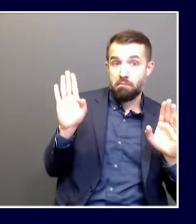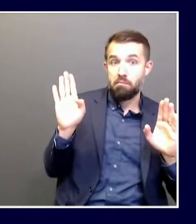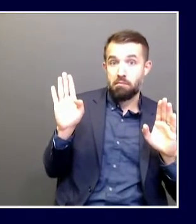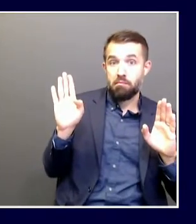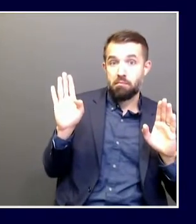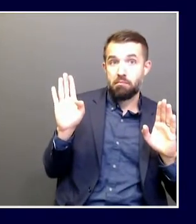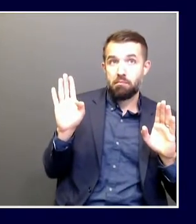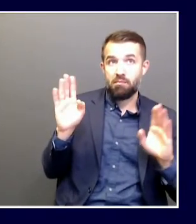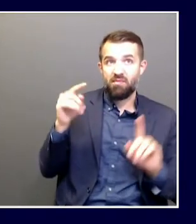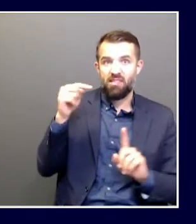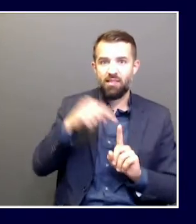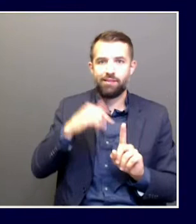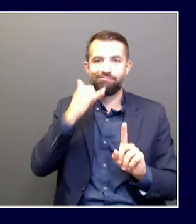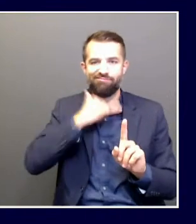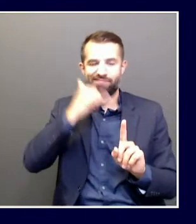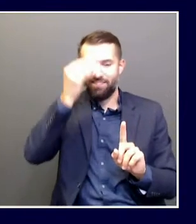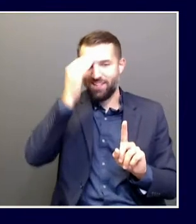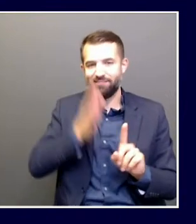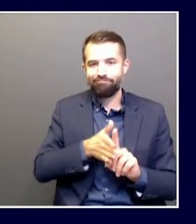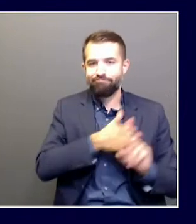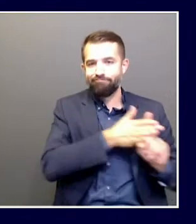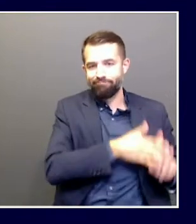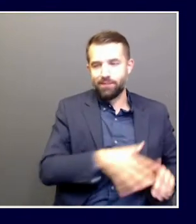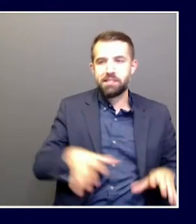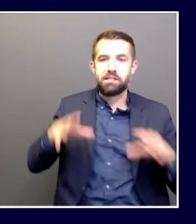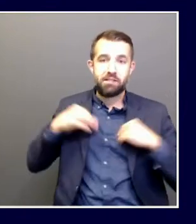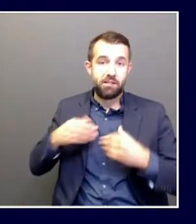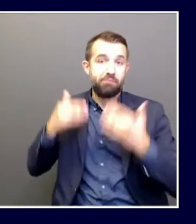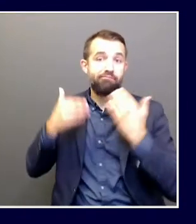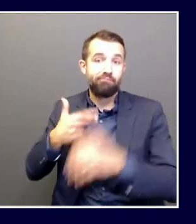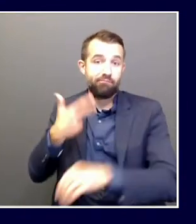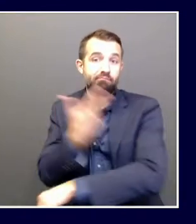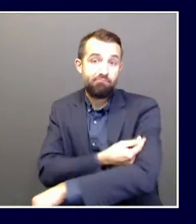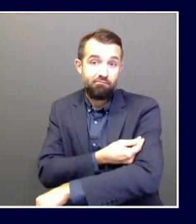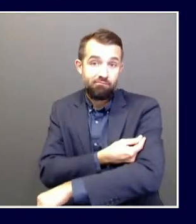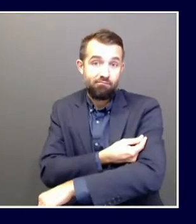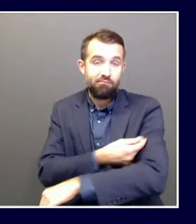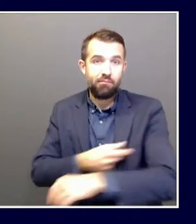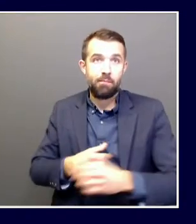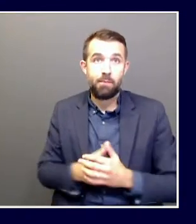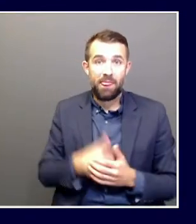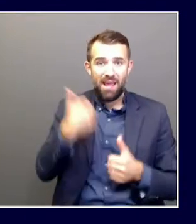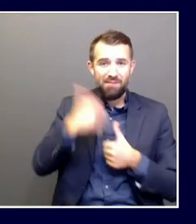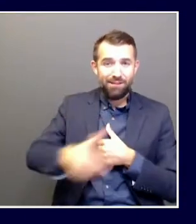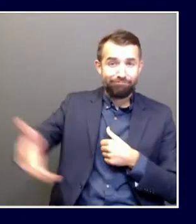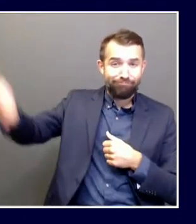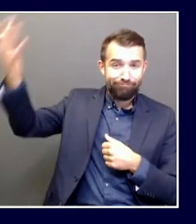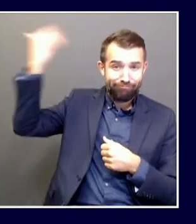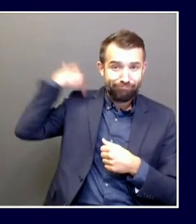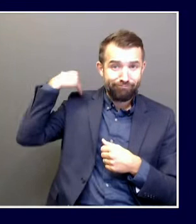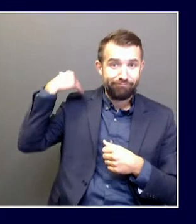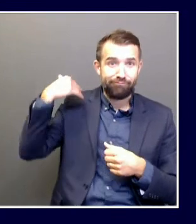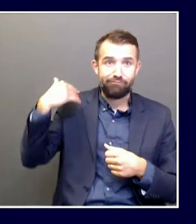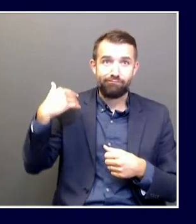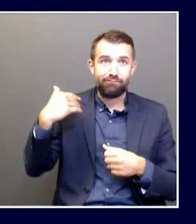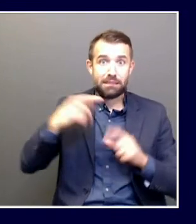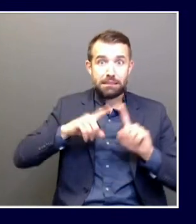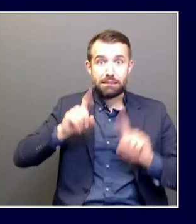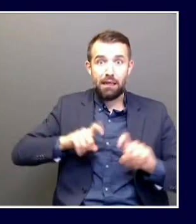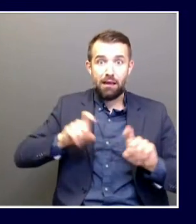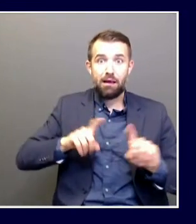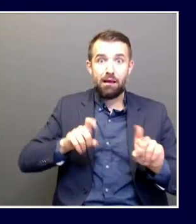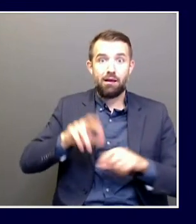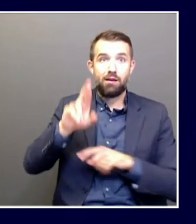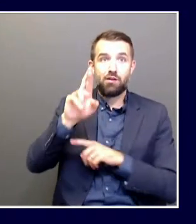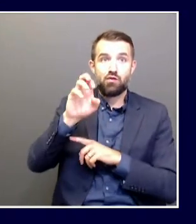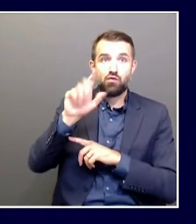which is like, for example, what we experienced early in the pandemic, where we struggled to get those testing reagents. So even if we wanted to,